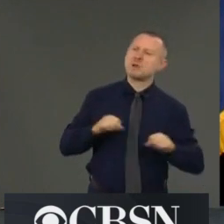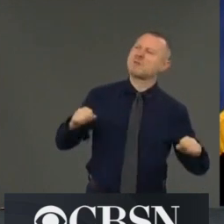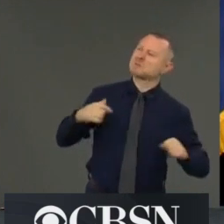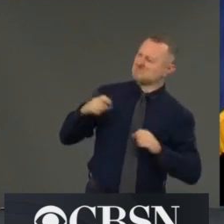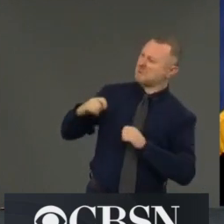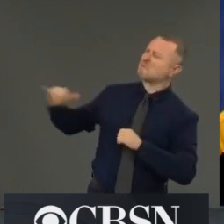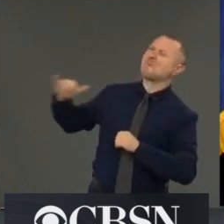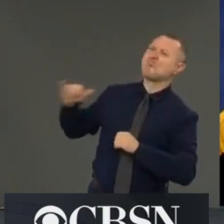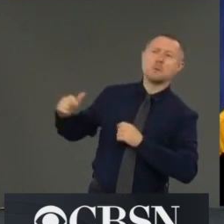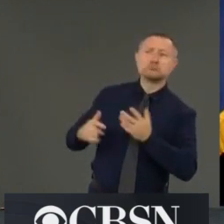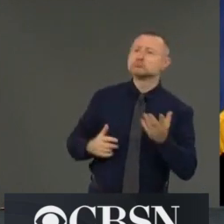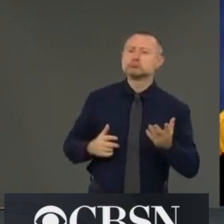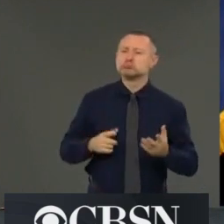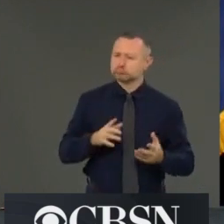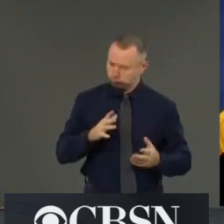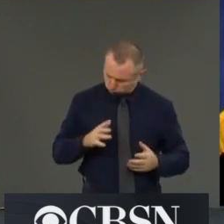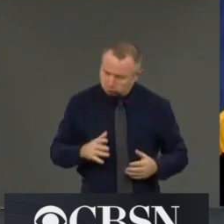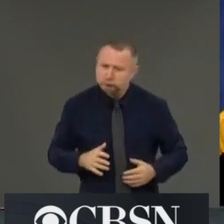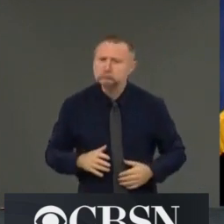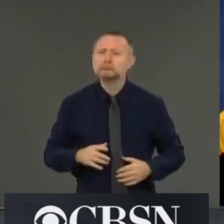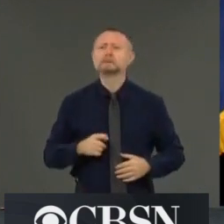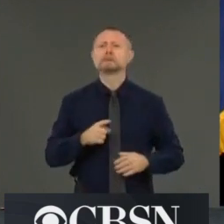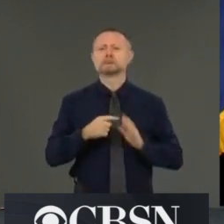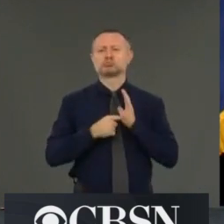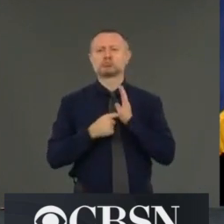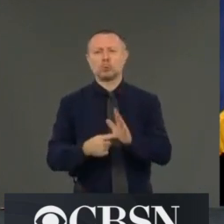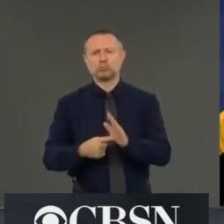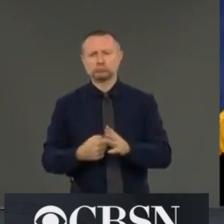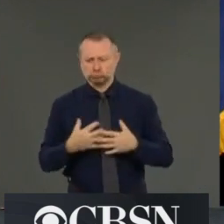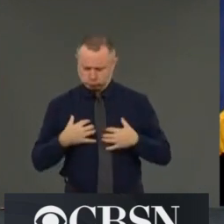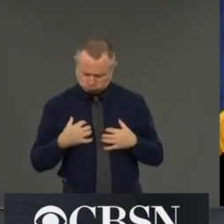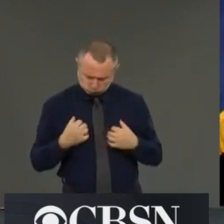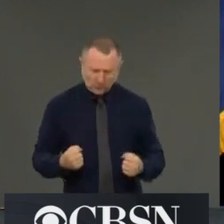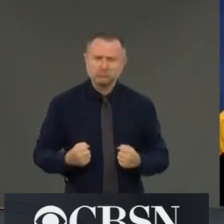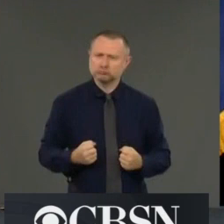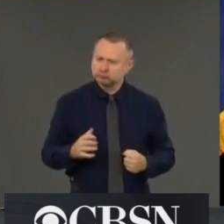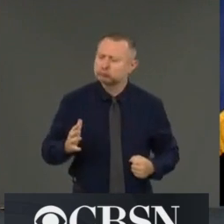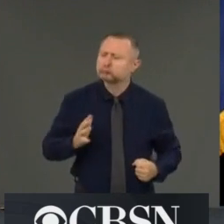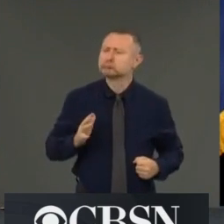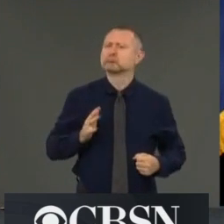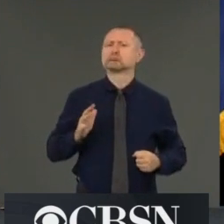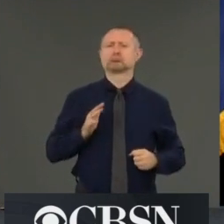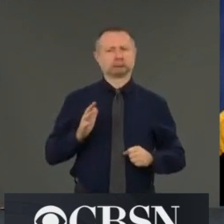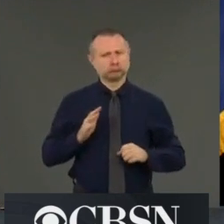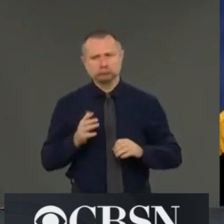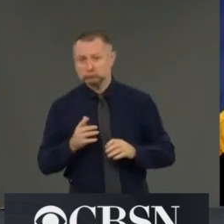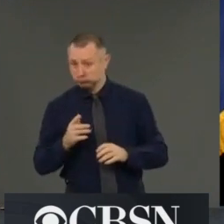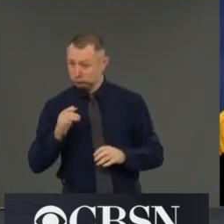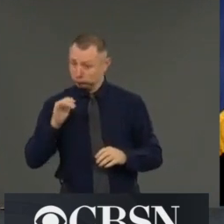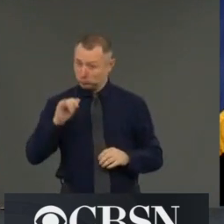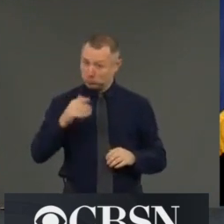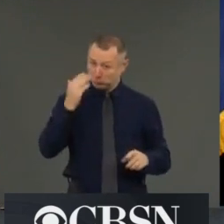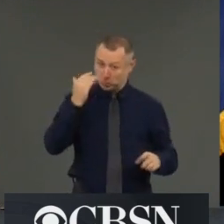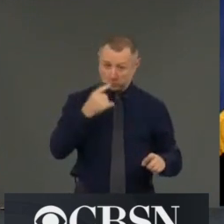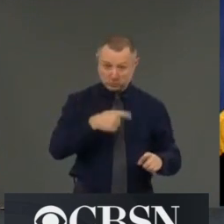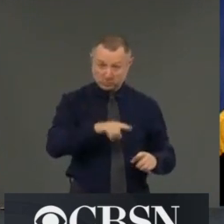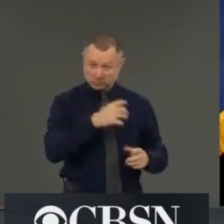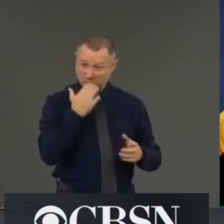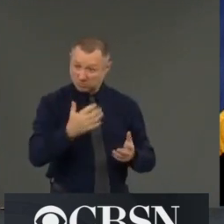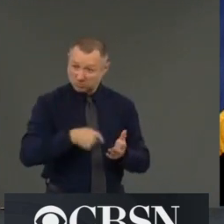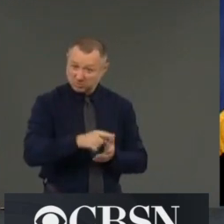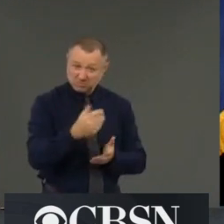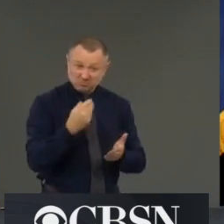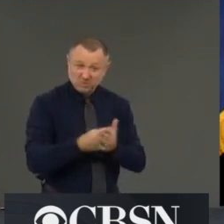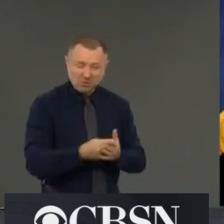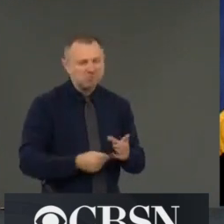They showed up. Not because these are high-priced jobs. The